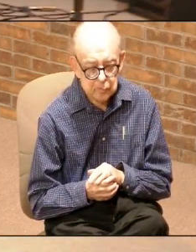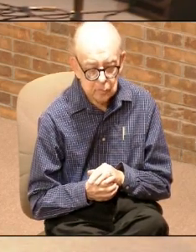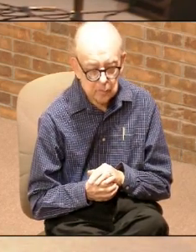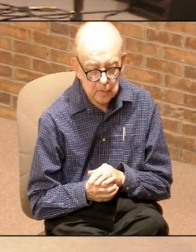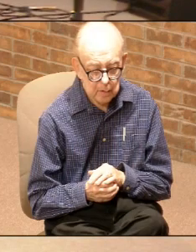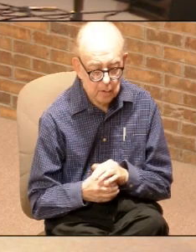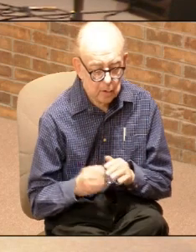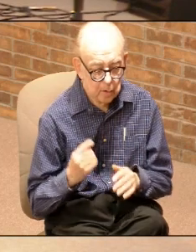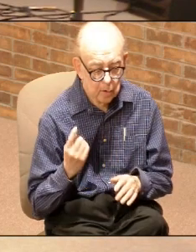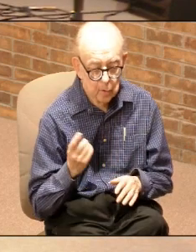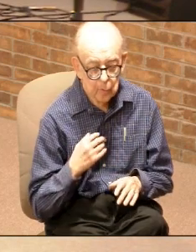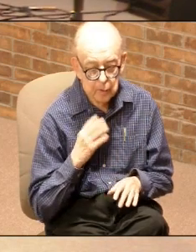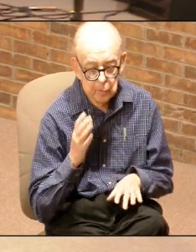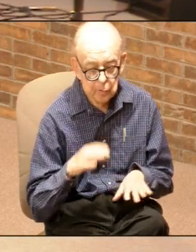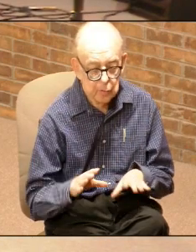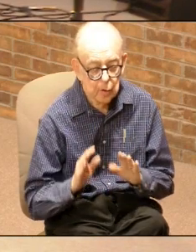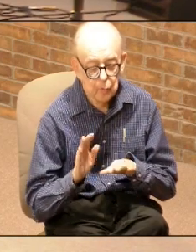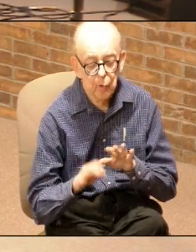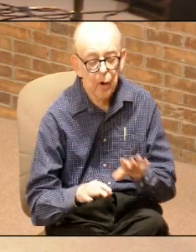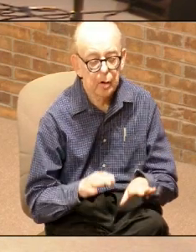we're going to take a walk